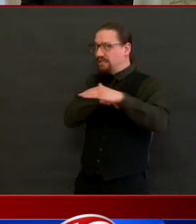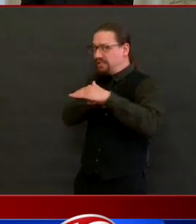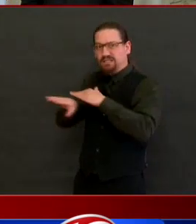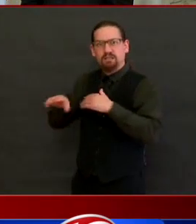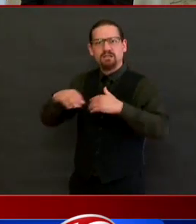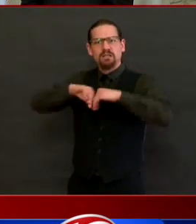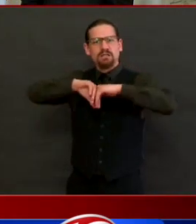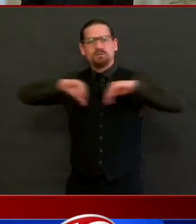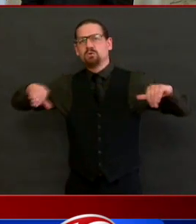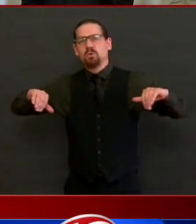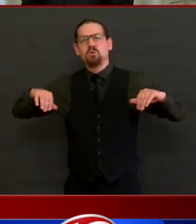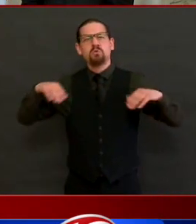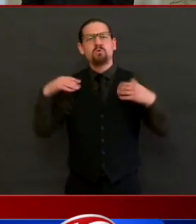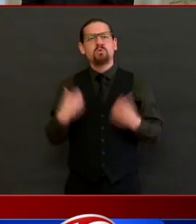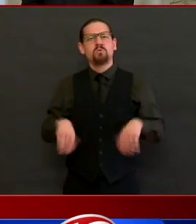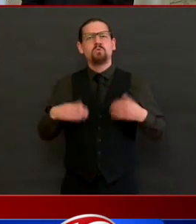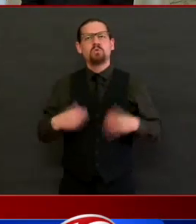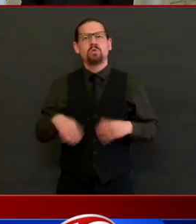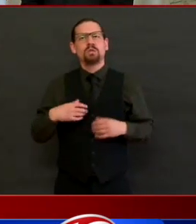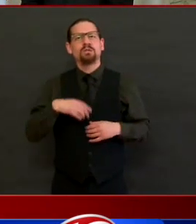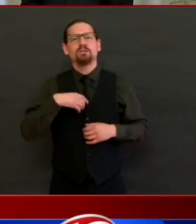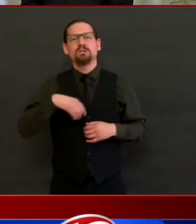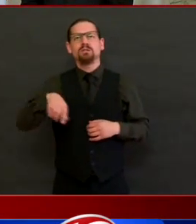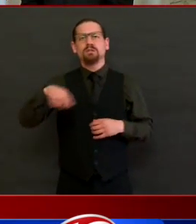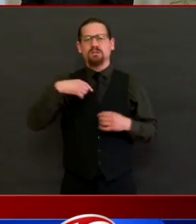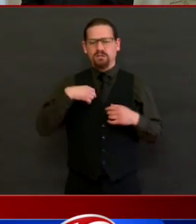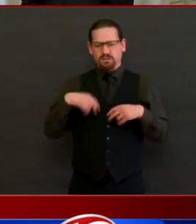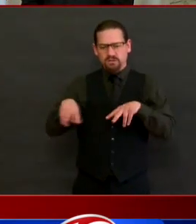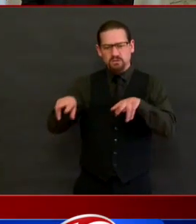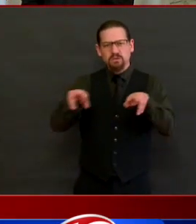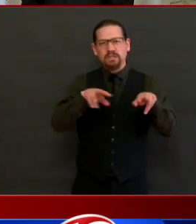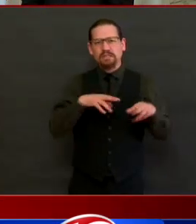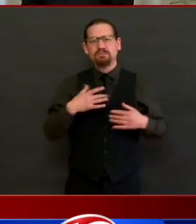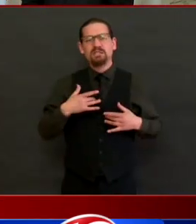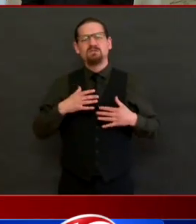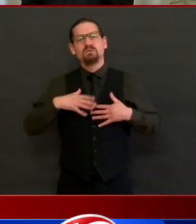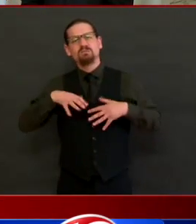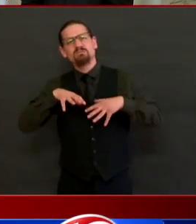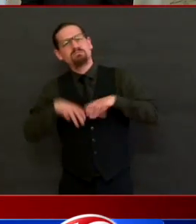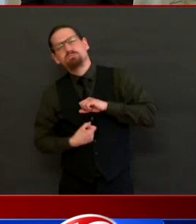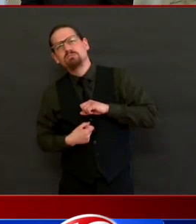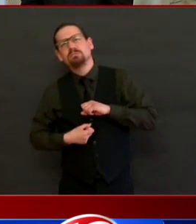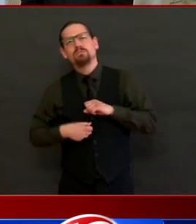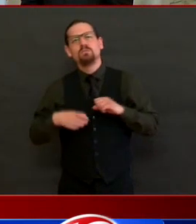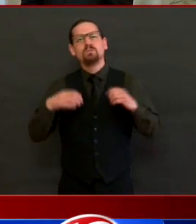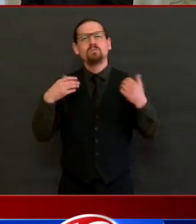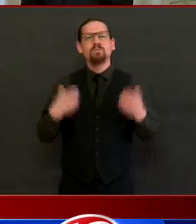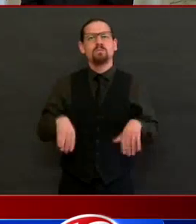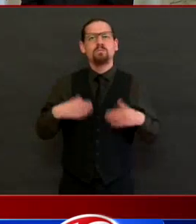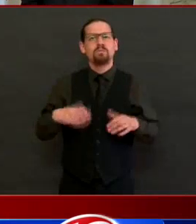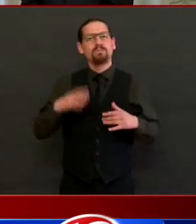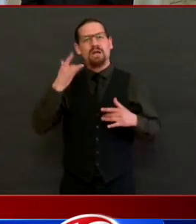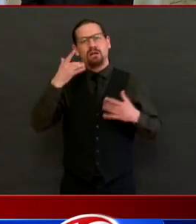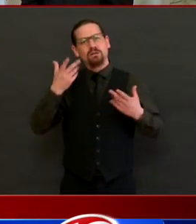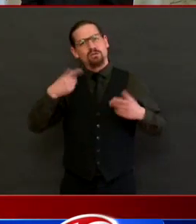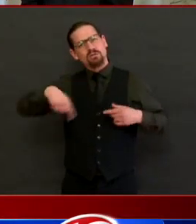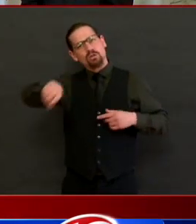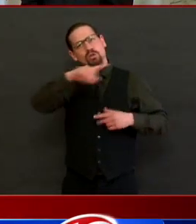little bit so that people in isolation, in hospitals, you know, have some human contact with those that they